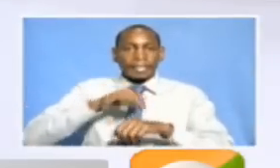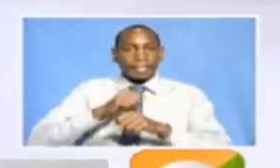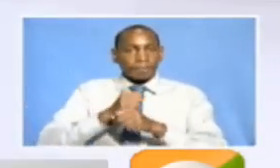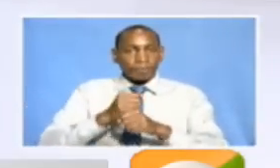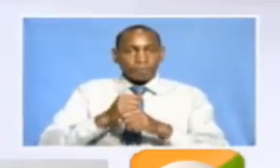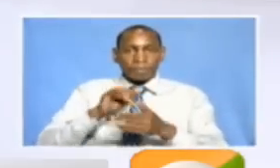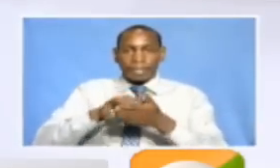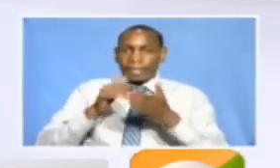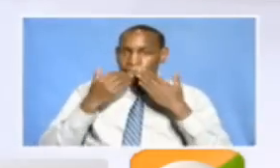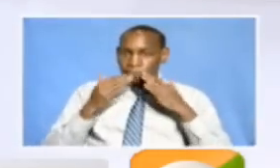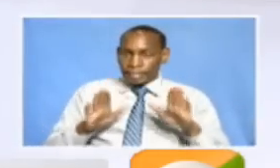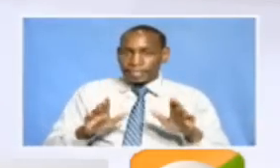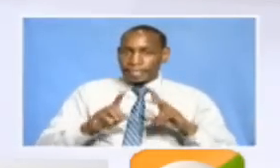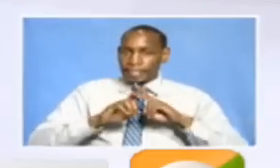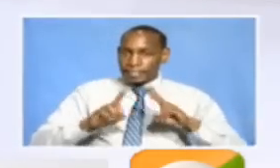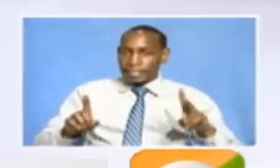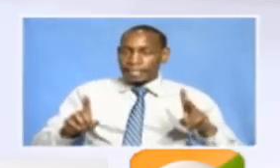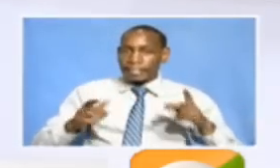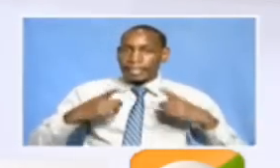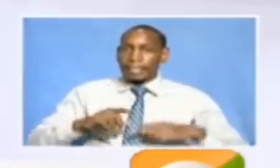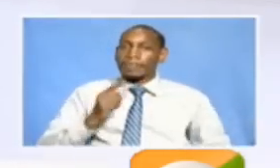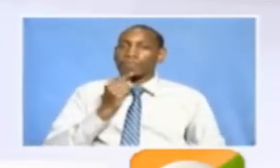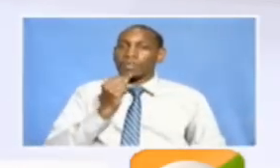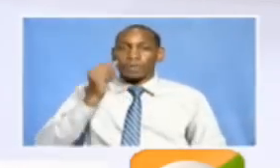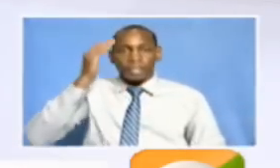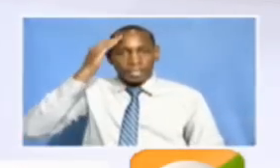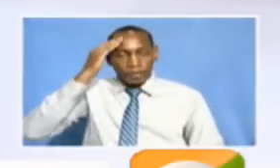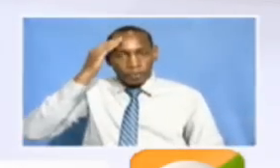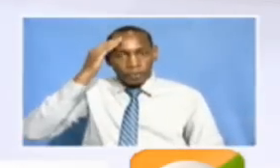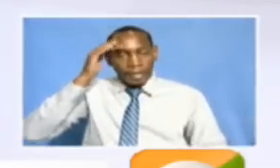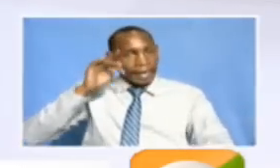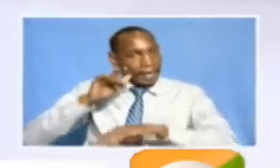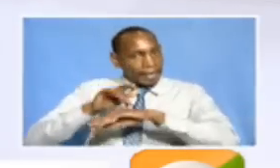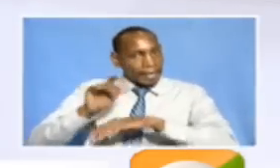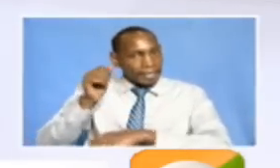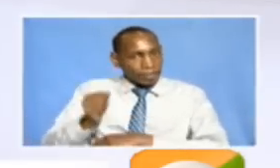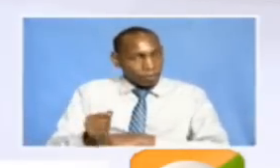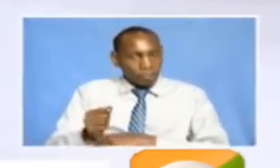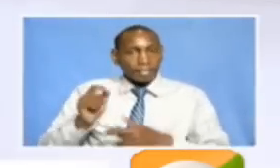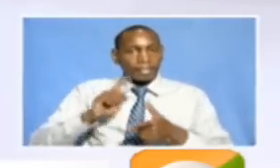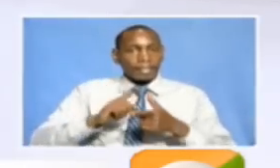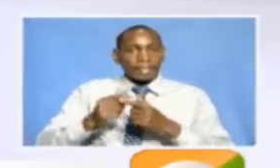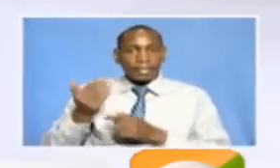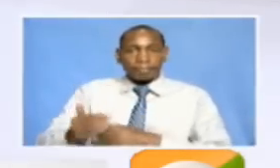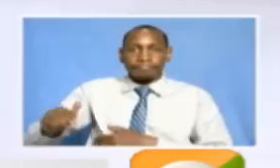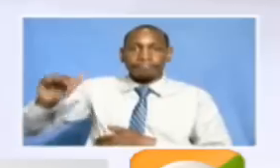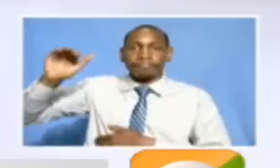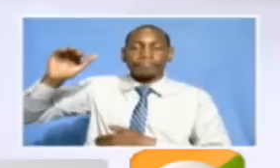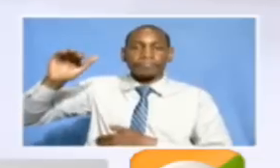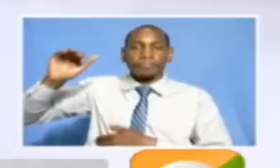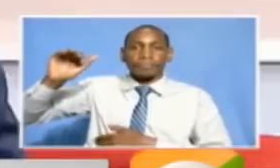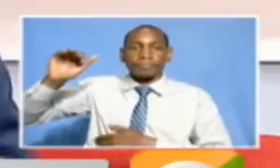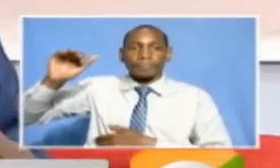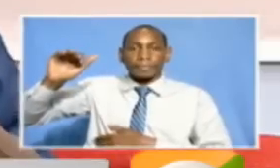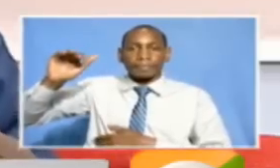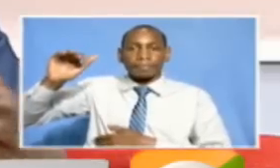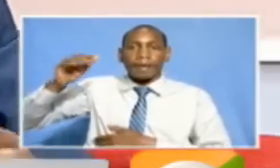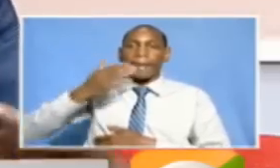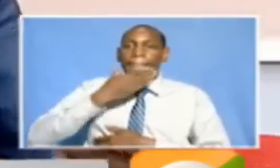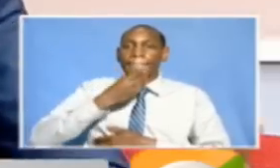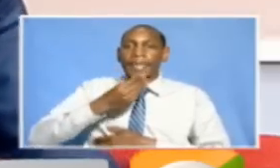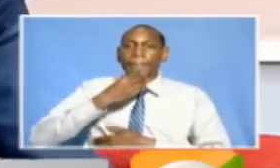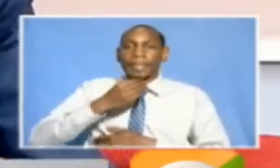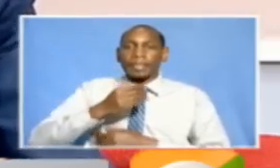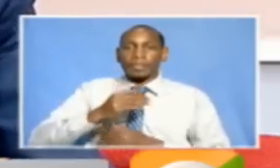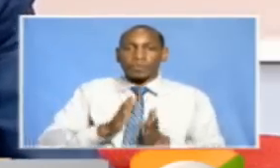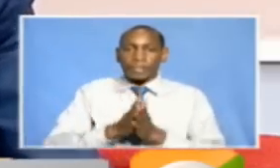and start letting our boys know that at a very early age, then they grow into a man of honor